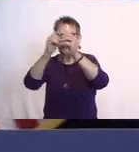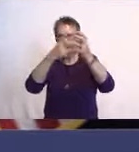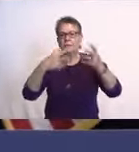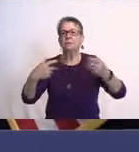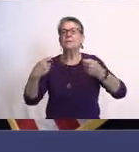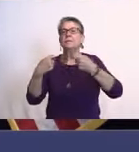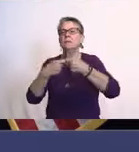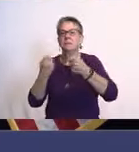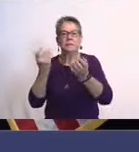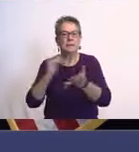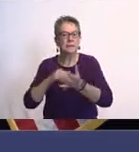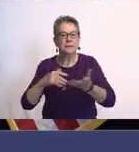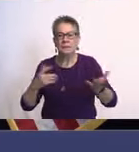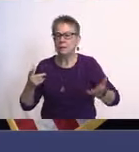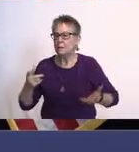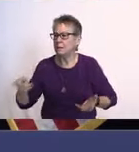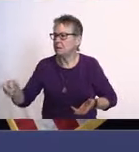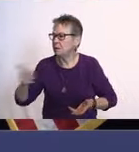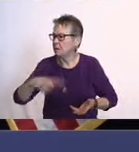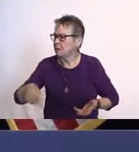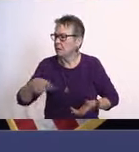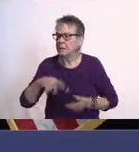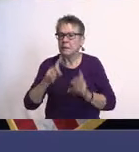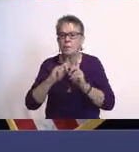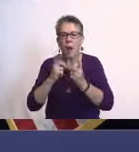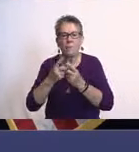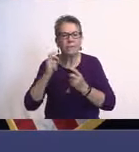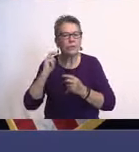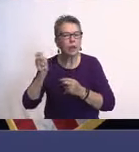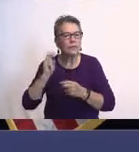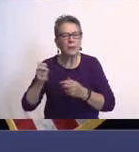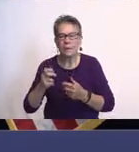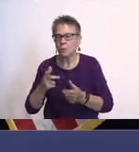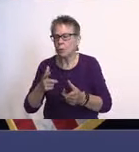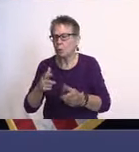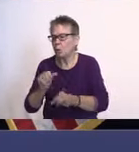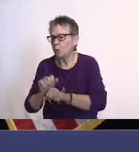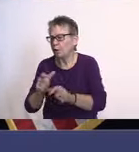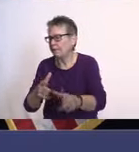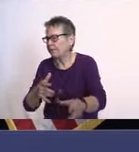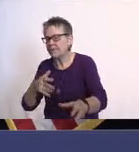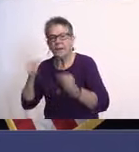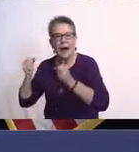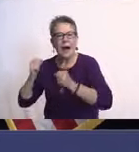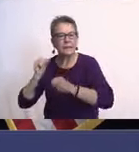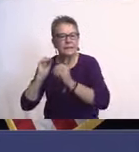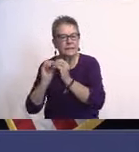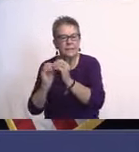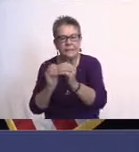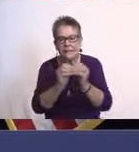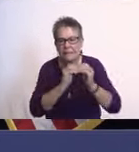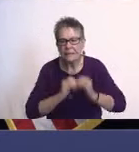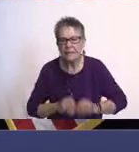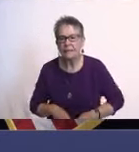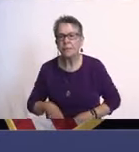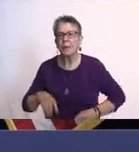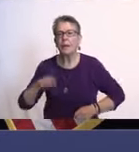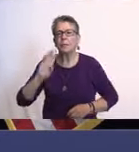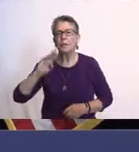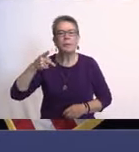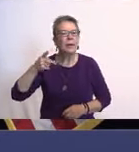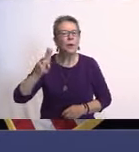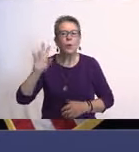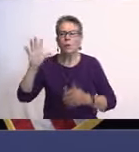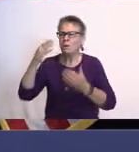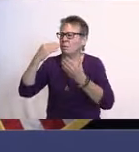Scacchetti at DOT. You do, the OEM team, the county and local folks, all of the above. So